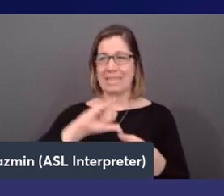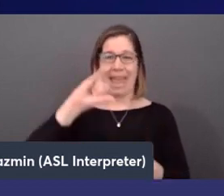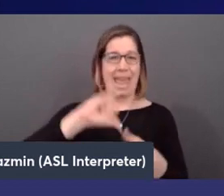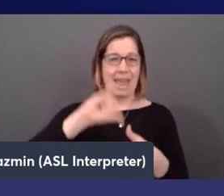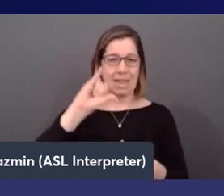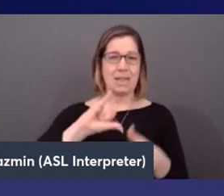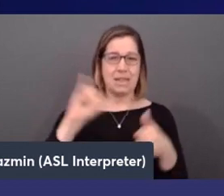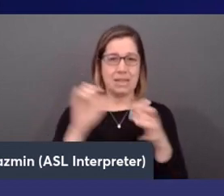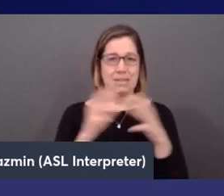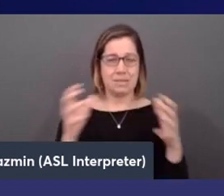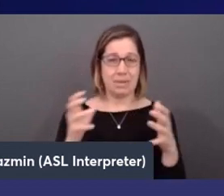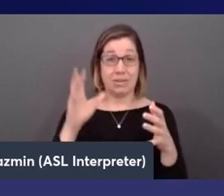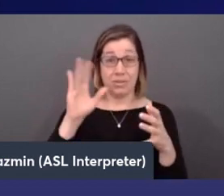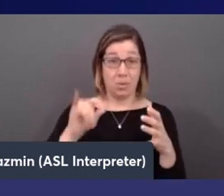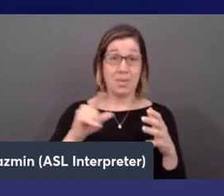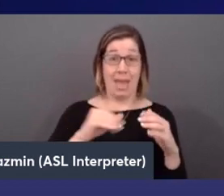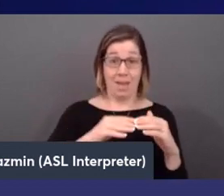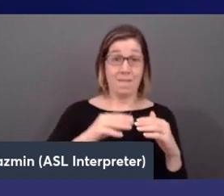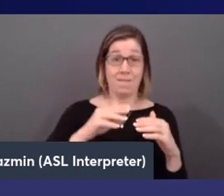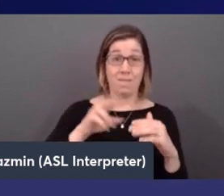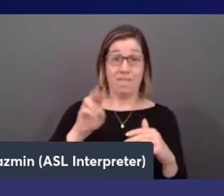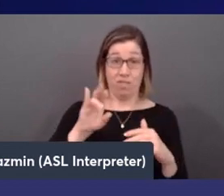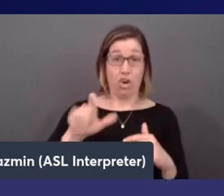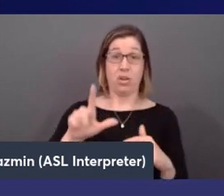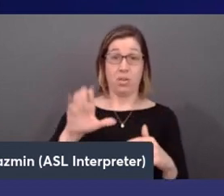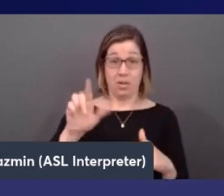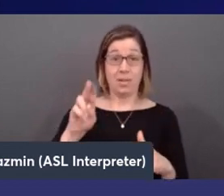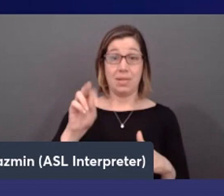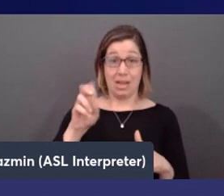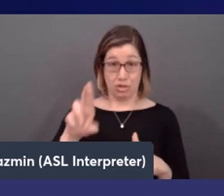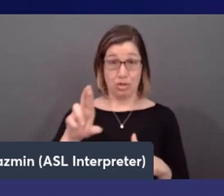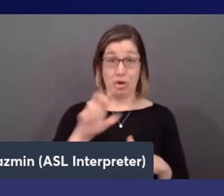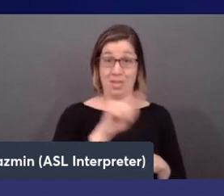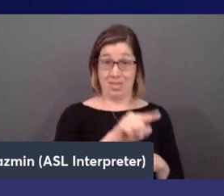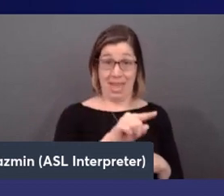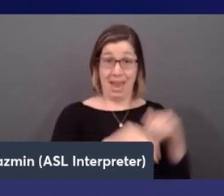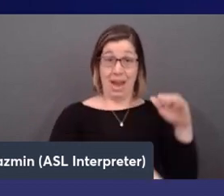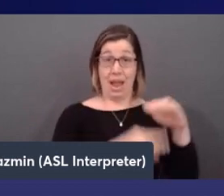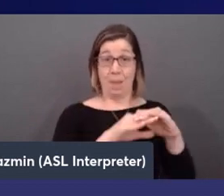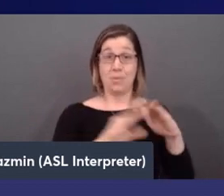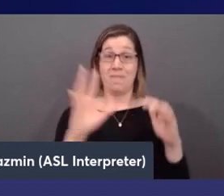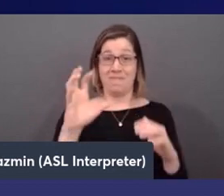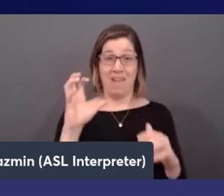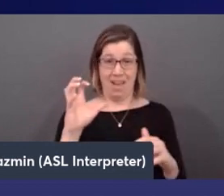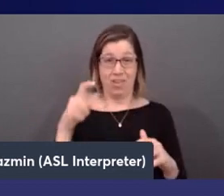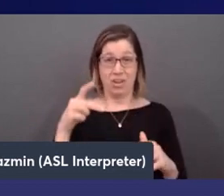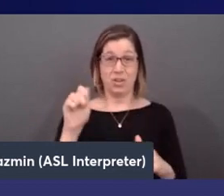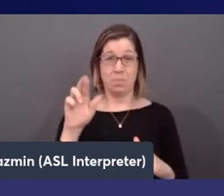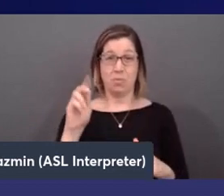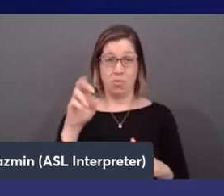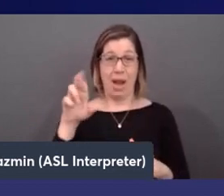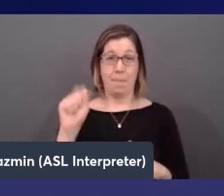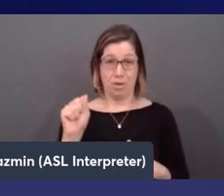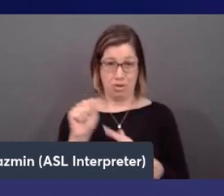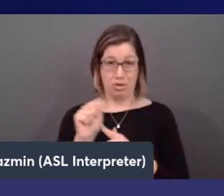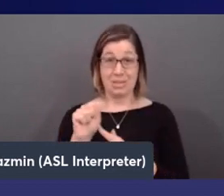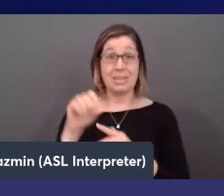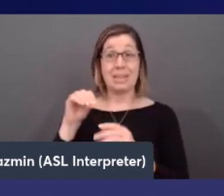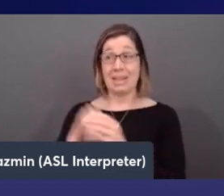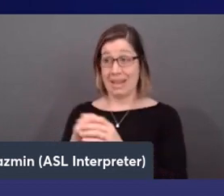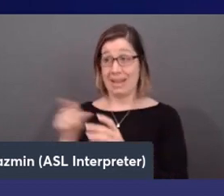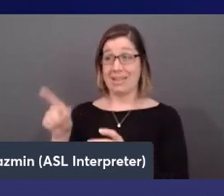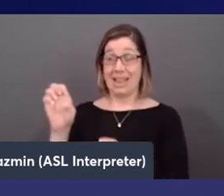another protocol called Redis cluster, and that allows you to have up to 500 primaries. And in Elasticache, that's up